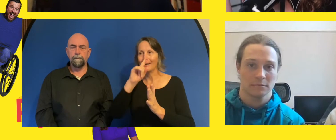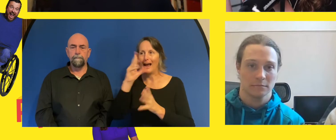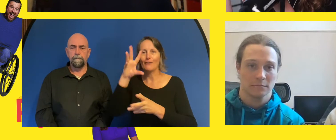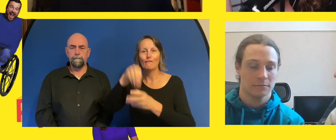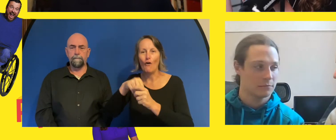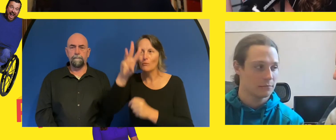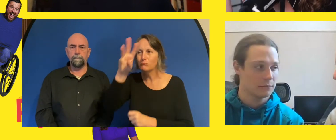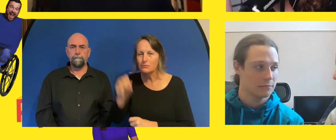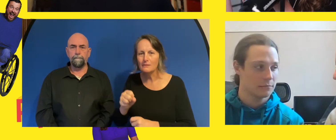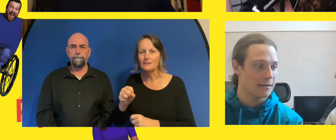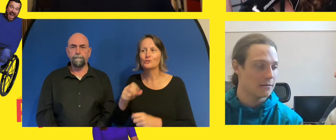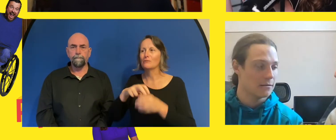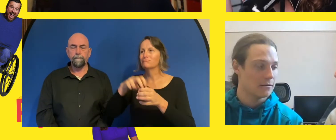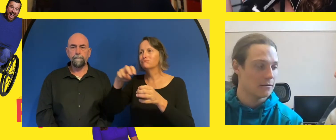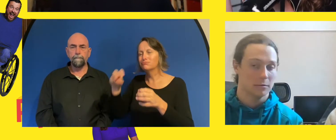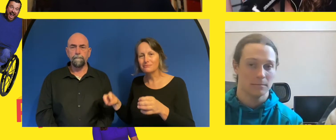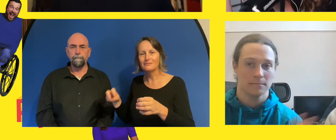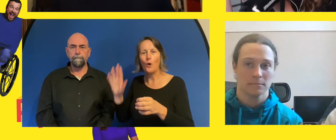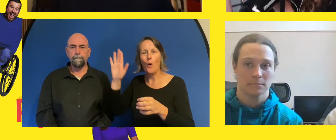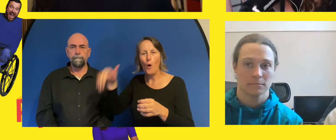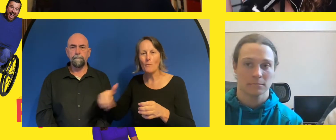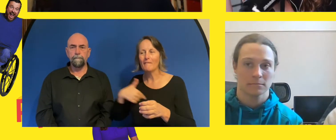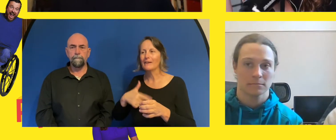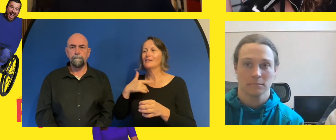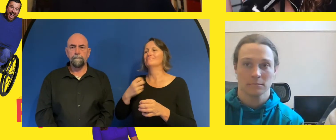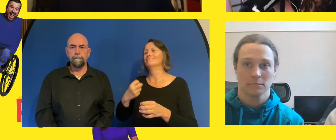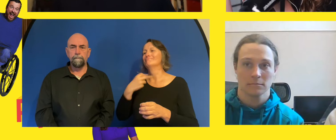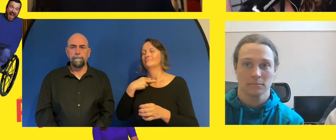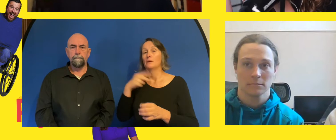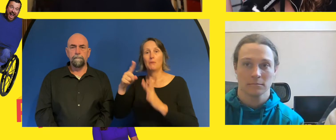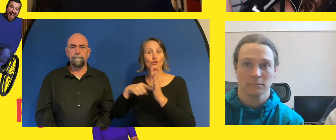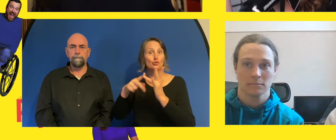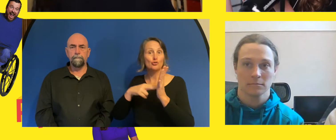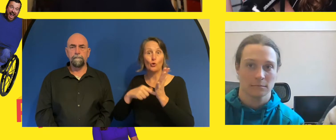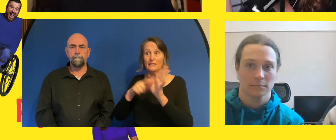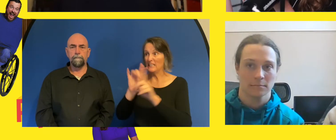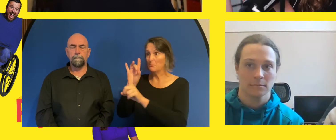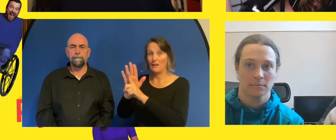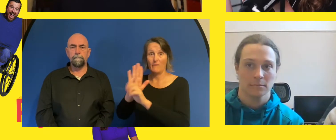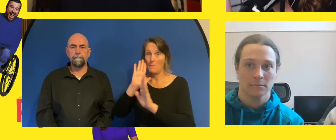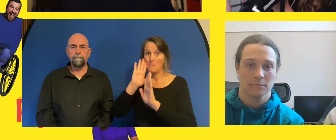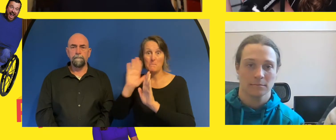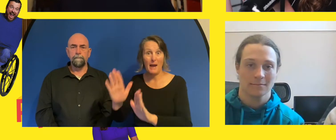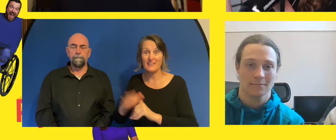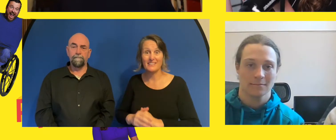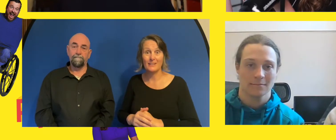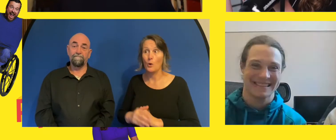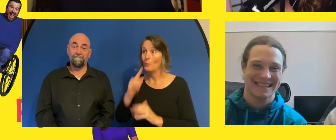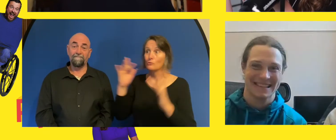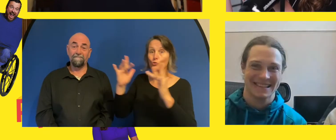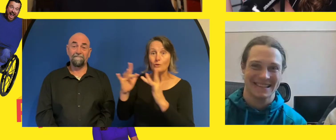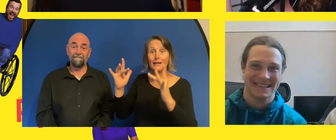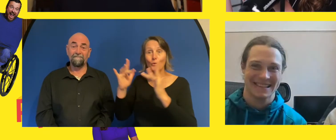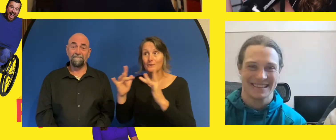that really got to everybody. It was really tough because, you know, it's such a close-knit group, and to miss one person is really hard. But Jonty was amazing.